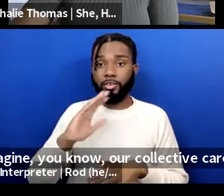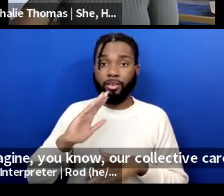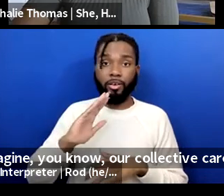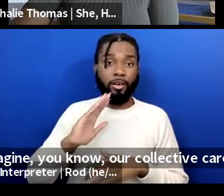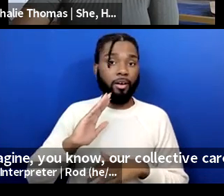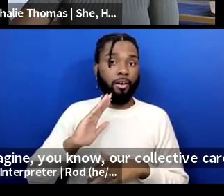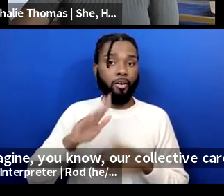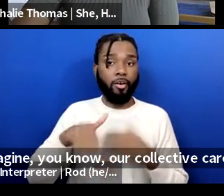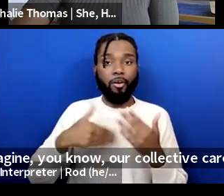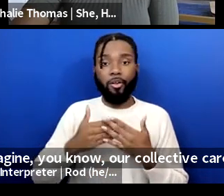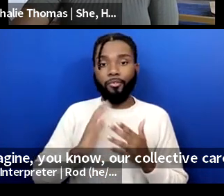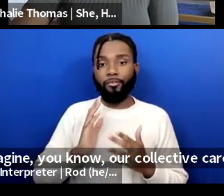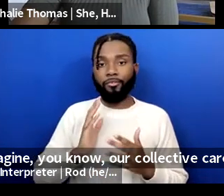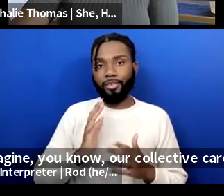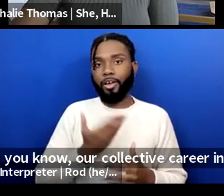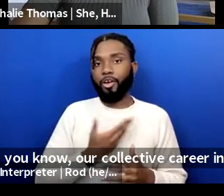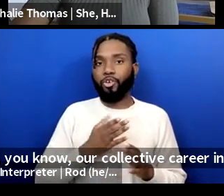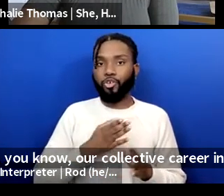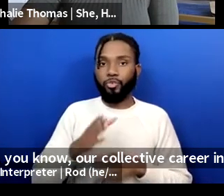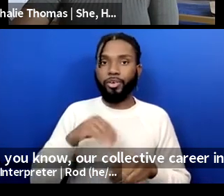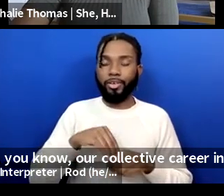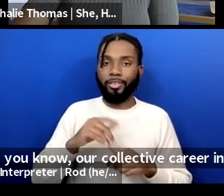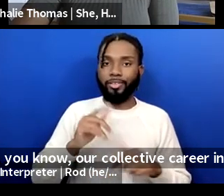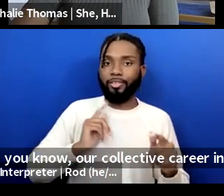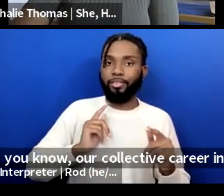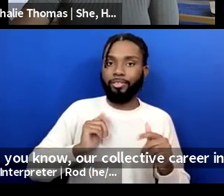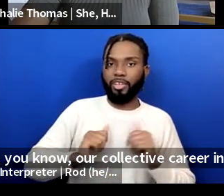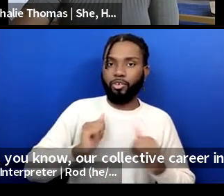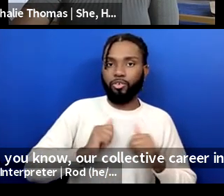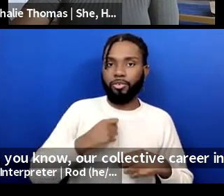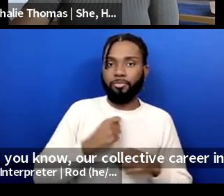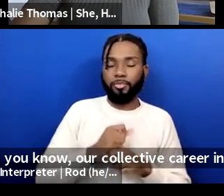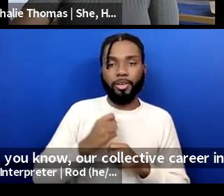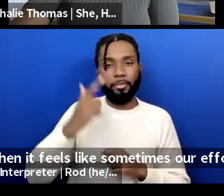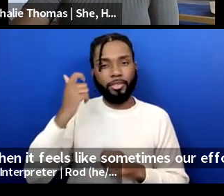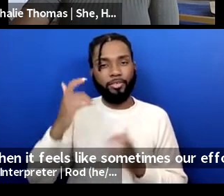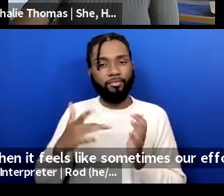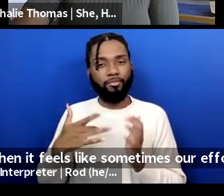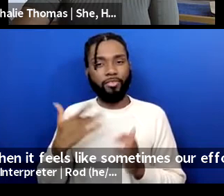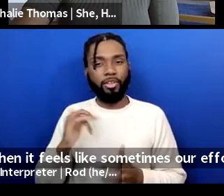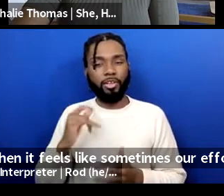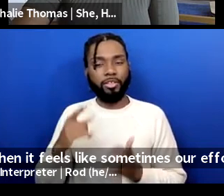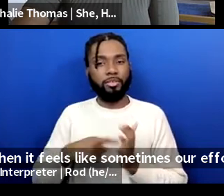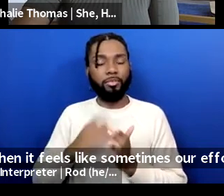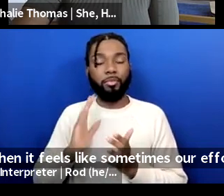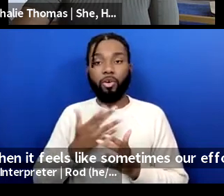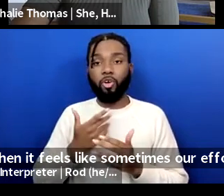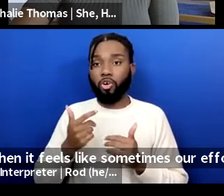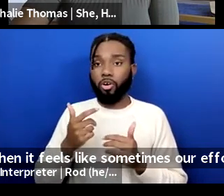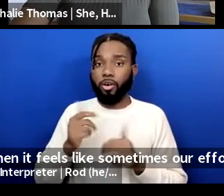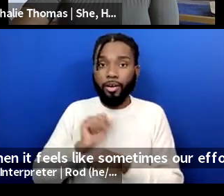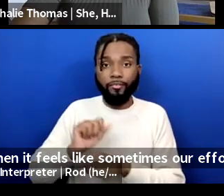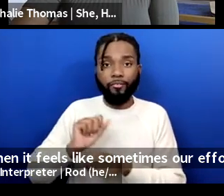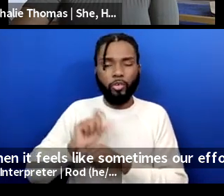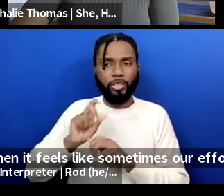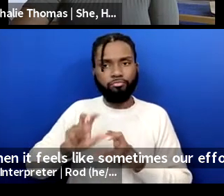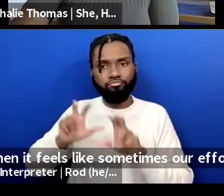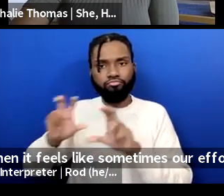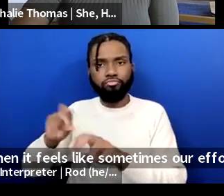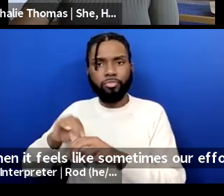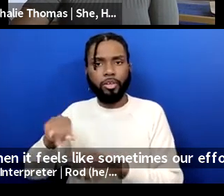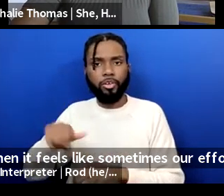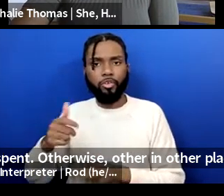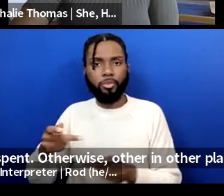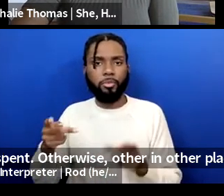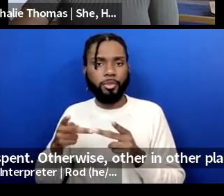theater making when it feels like sometimes our efforts could be spent in other places.